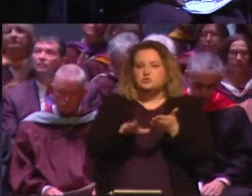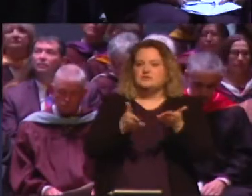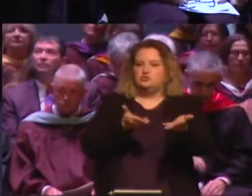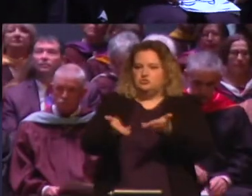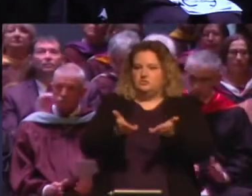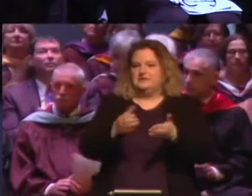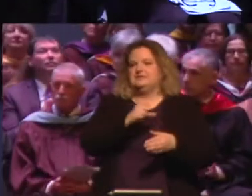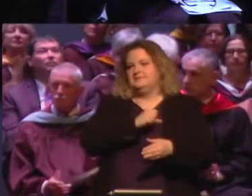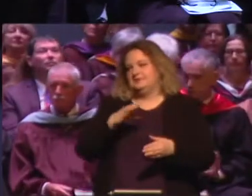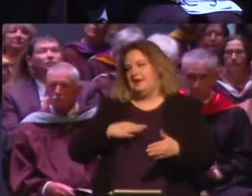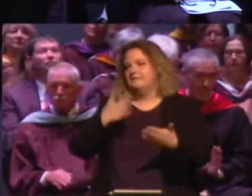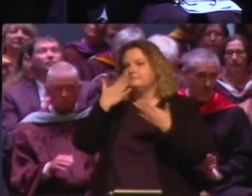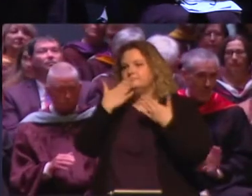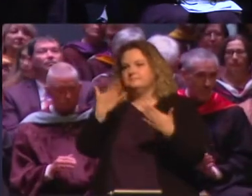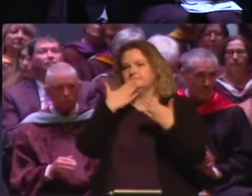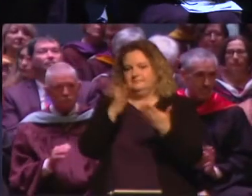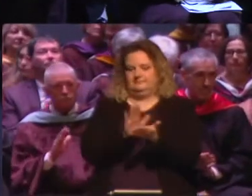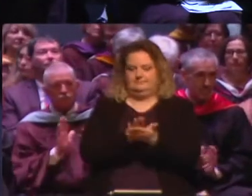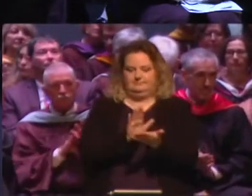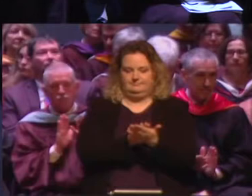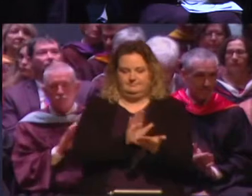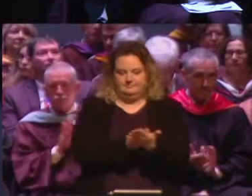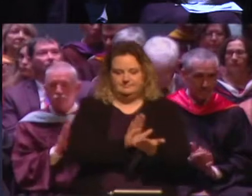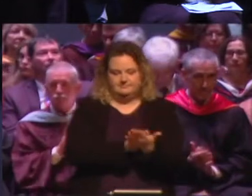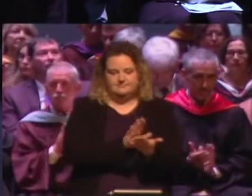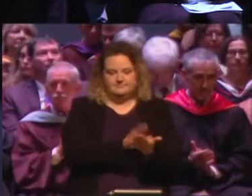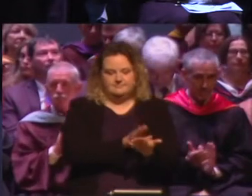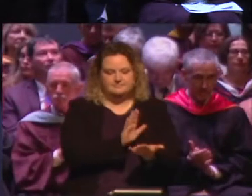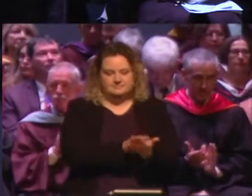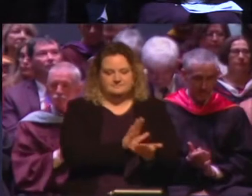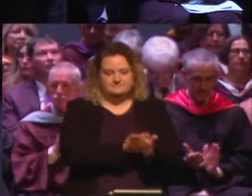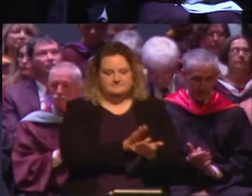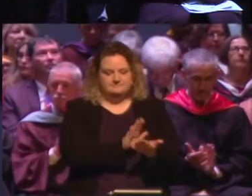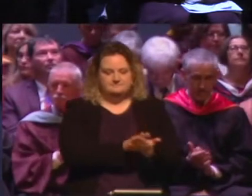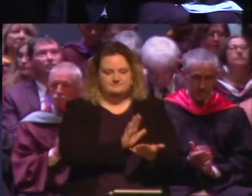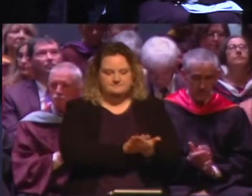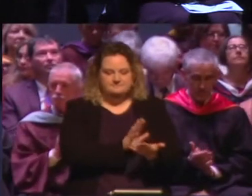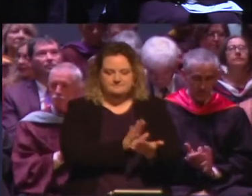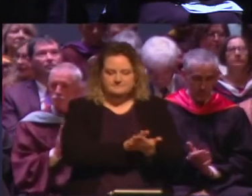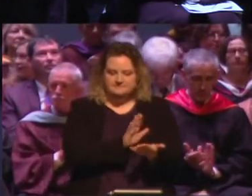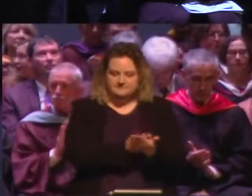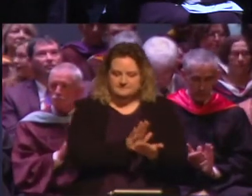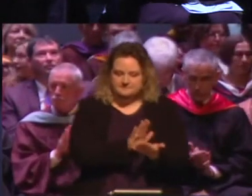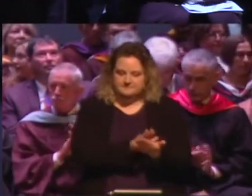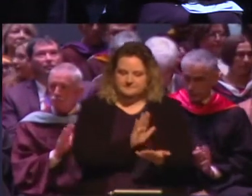staff.